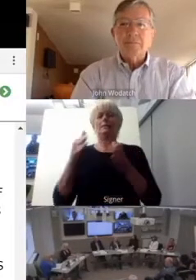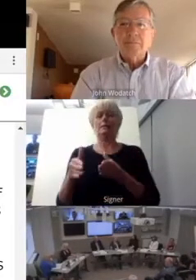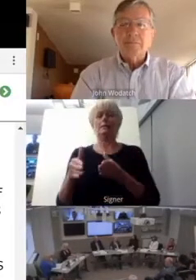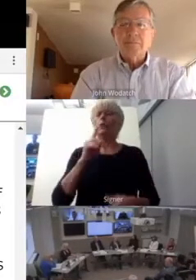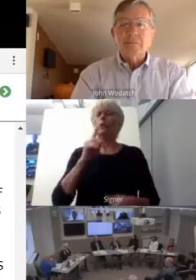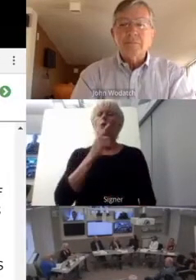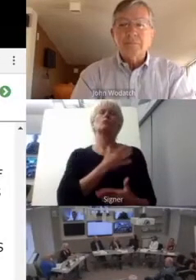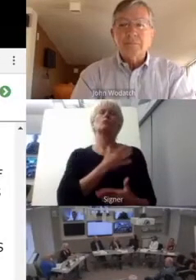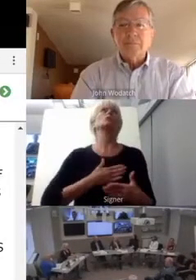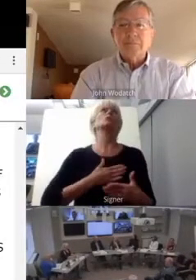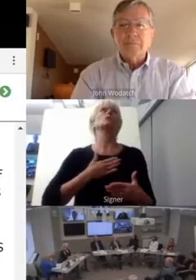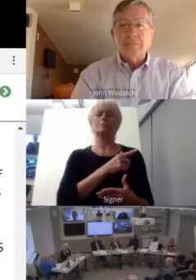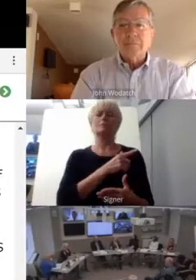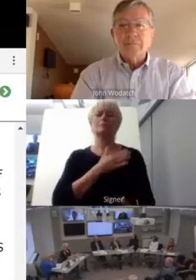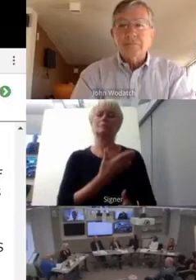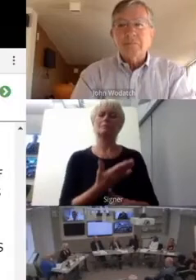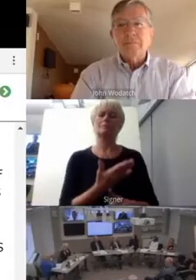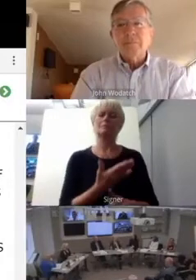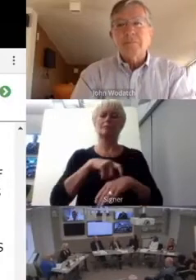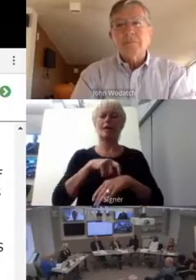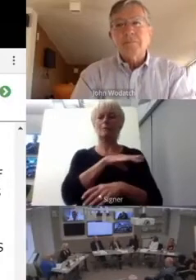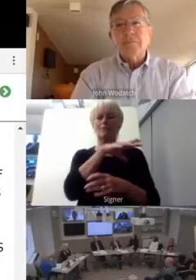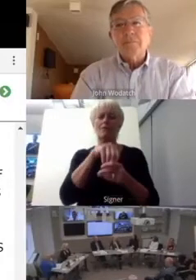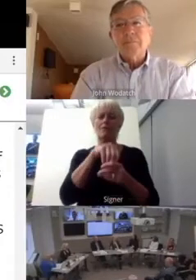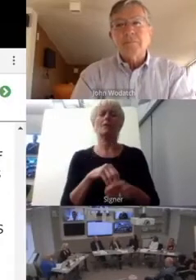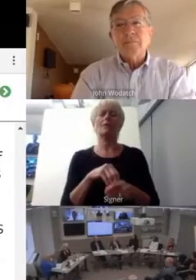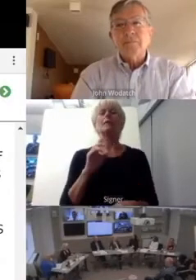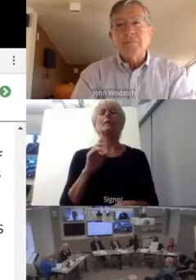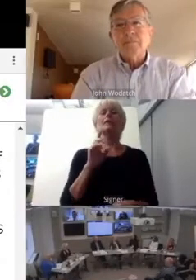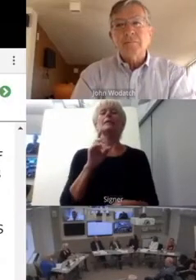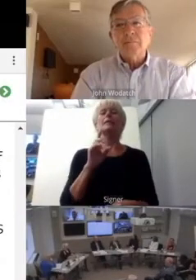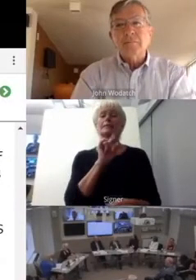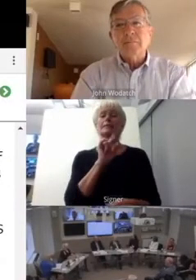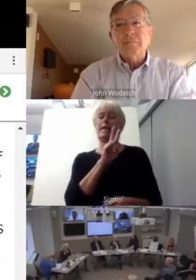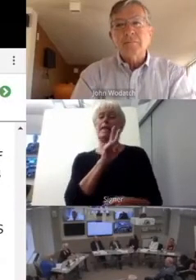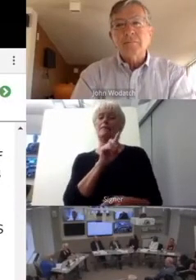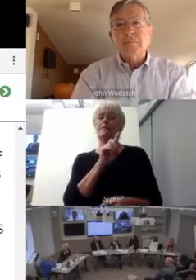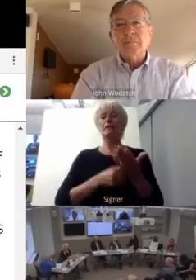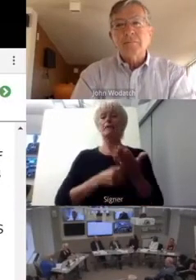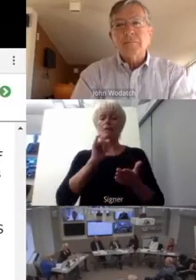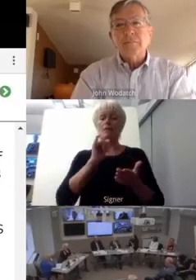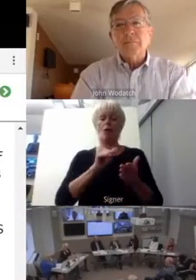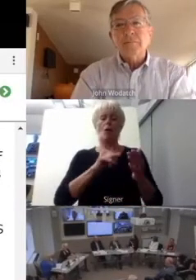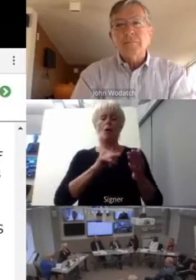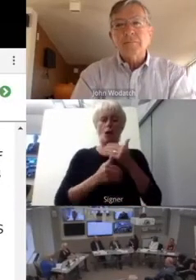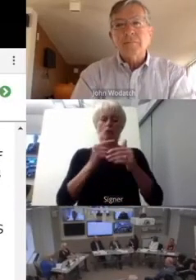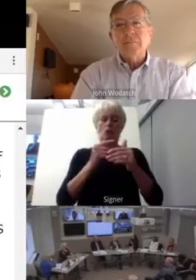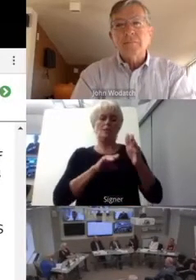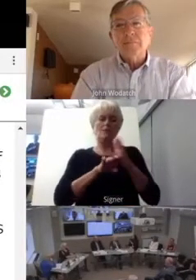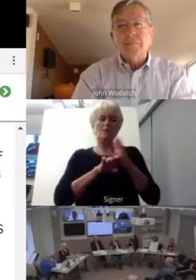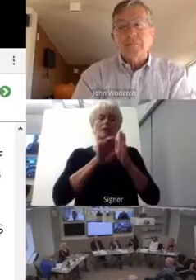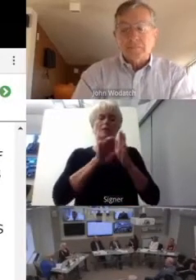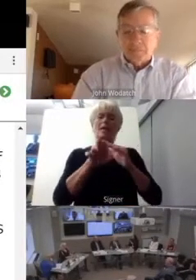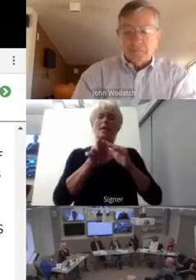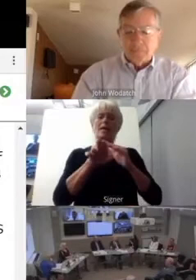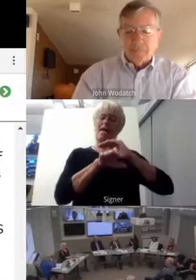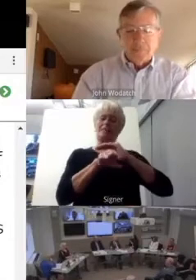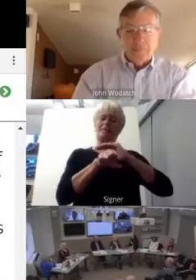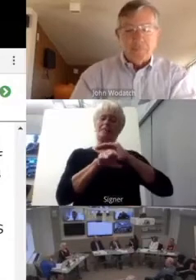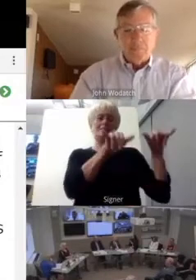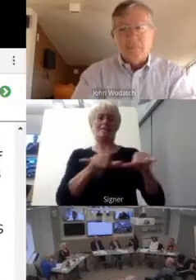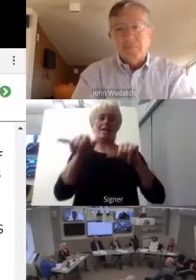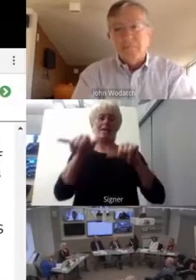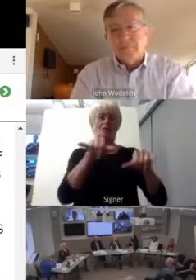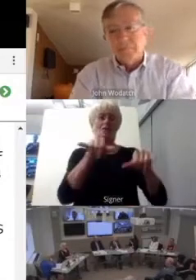part. David has talked about the process of developing access standards in the United States. I want to now move to